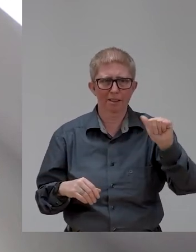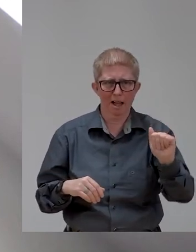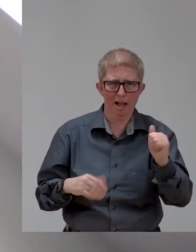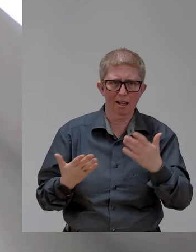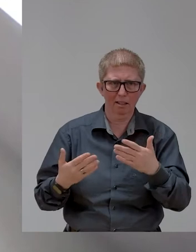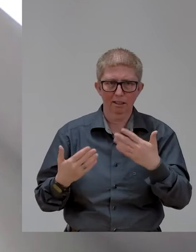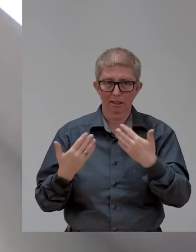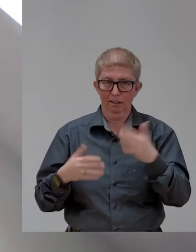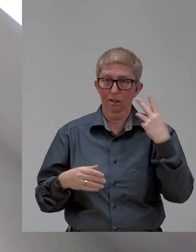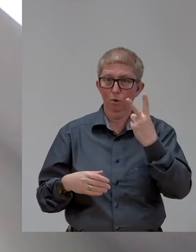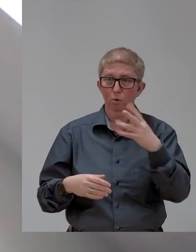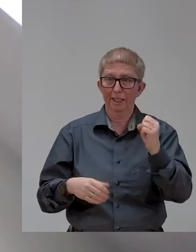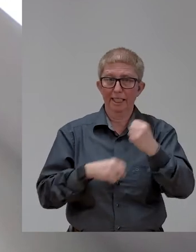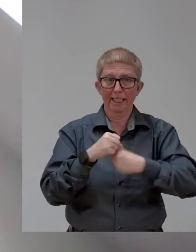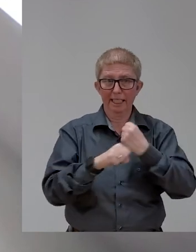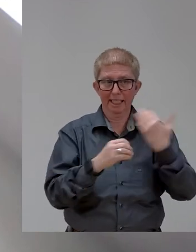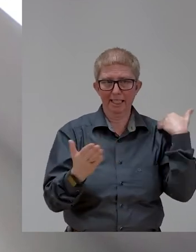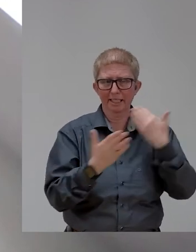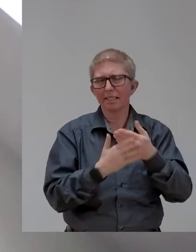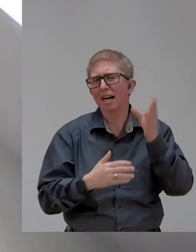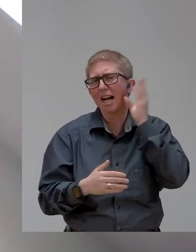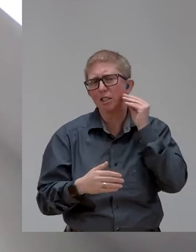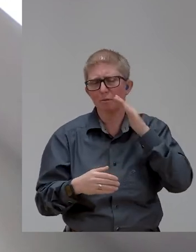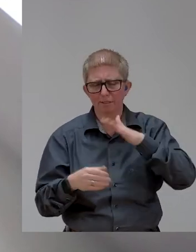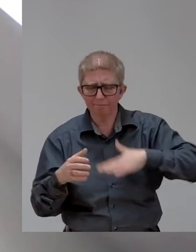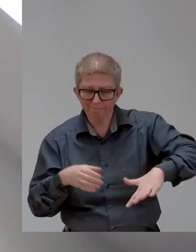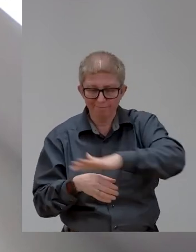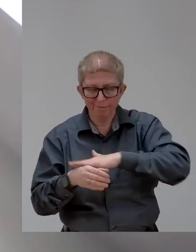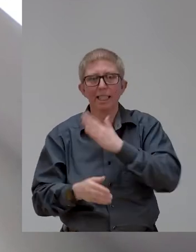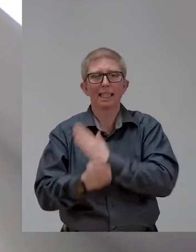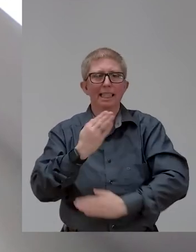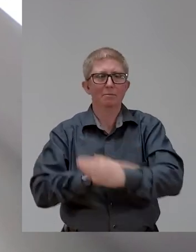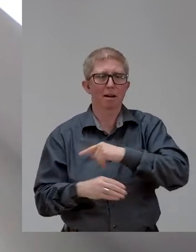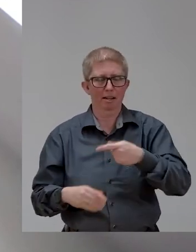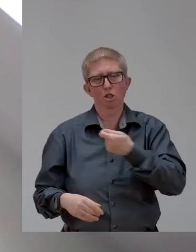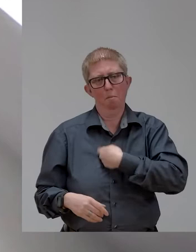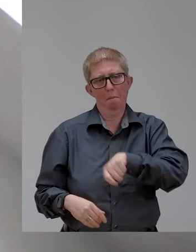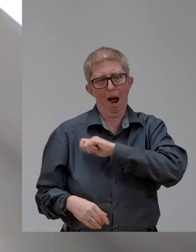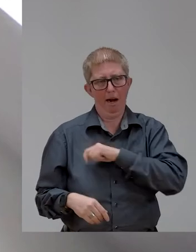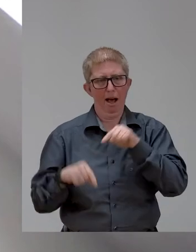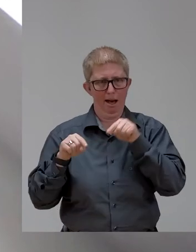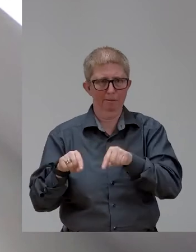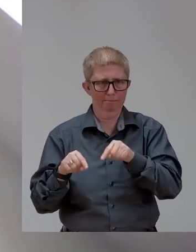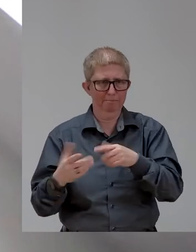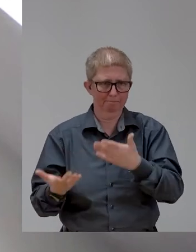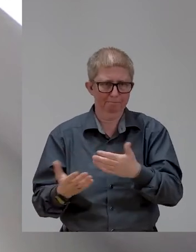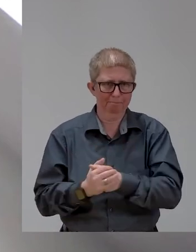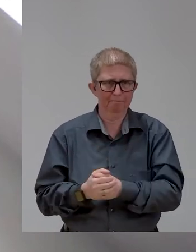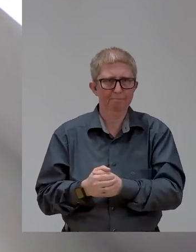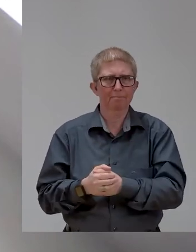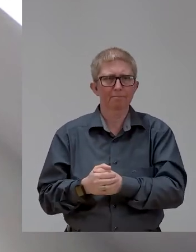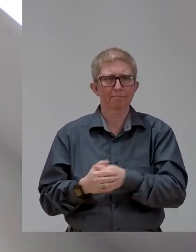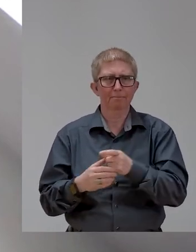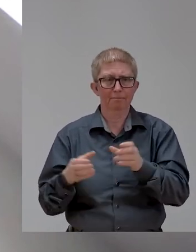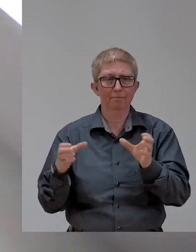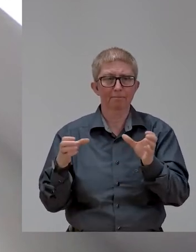disability sector, linked to the ONCE Foundation from Spain and its social business group in different